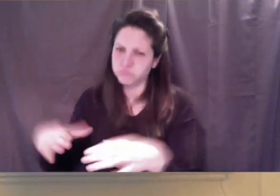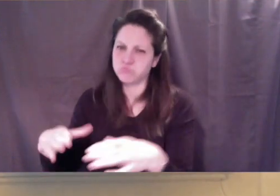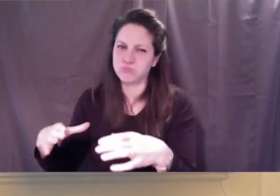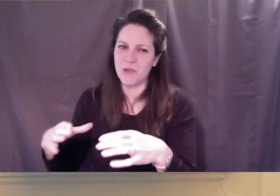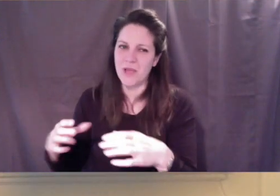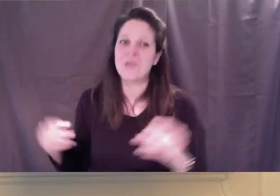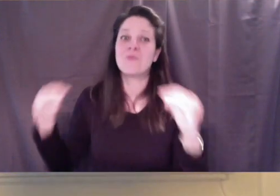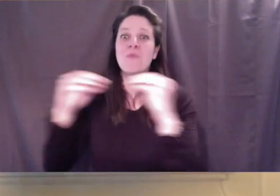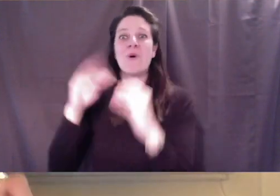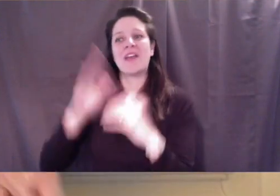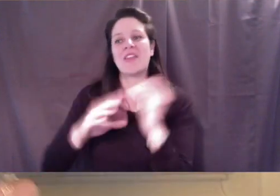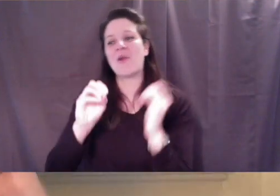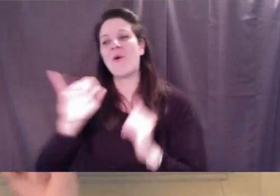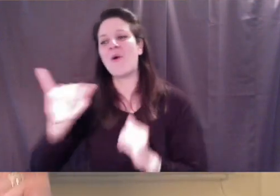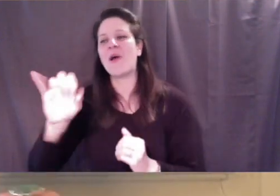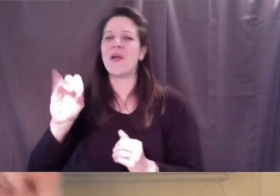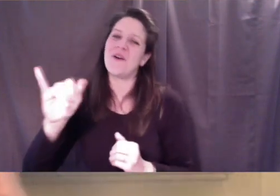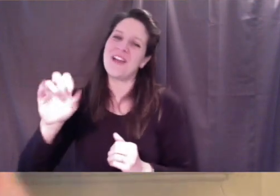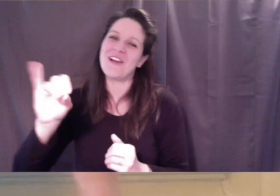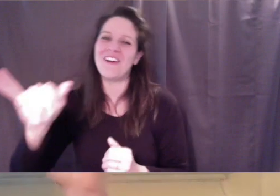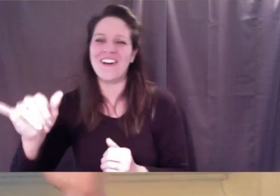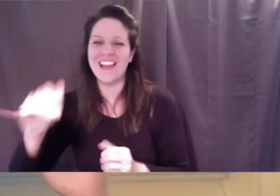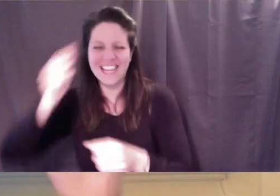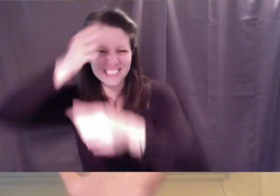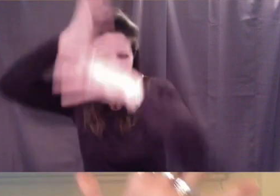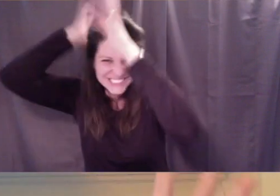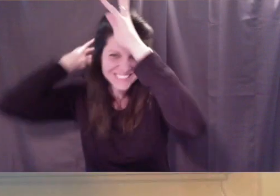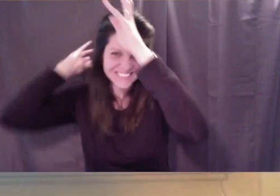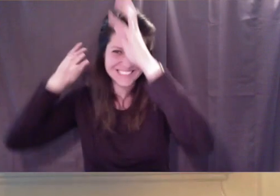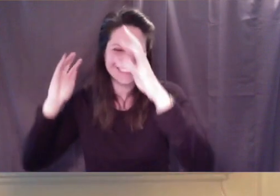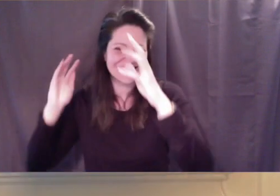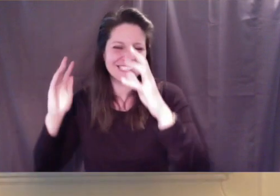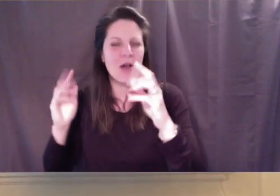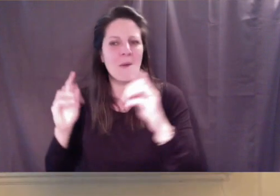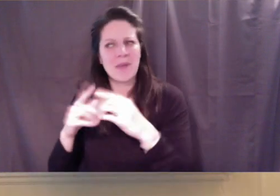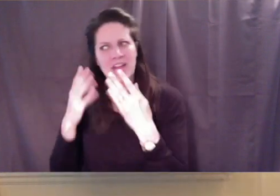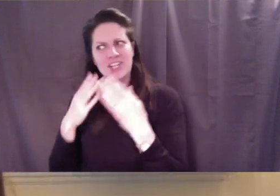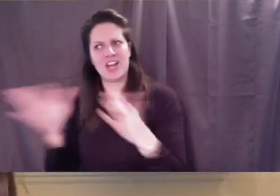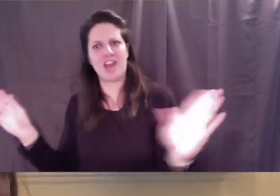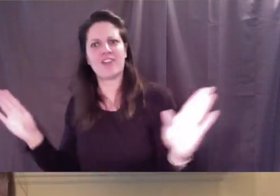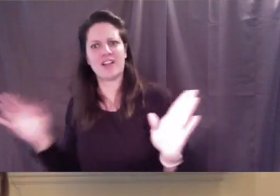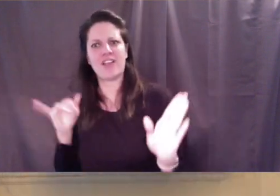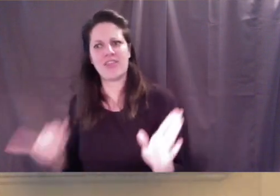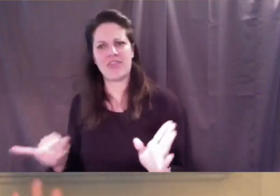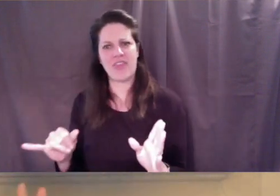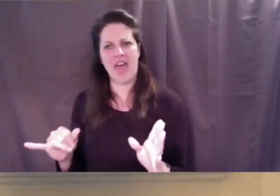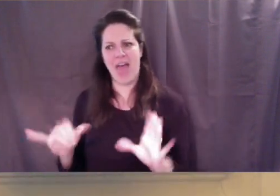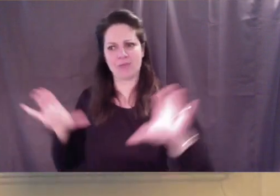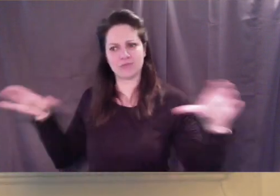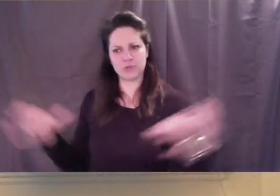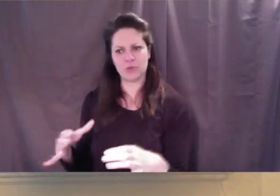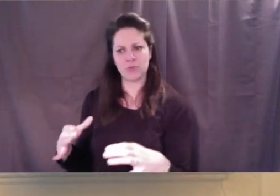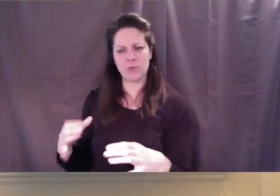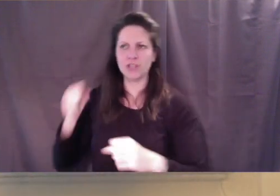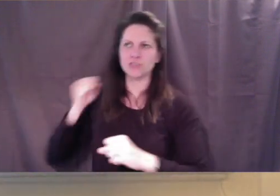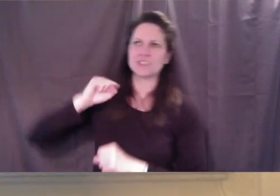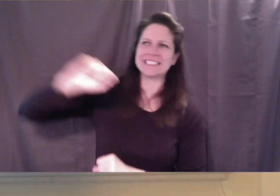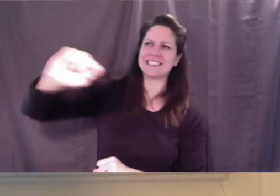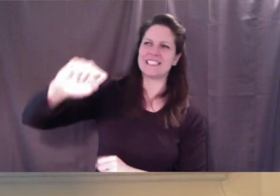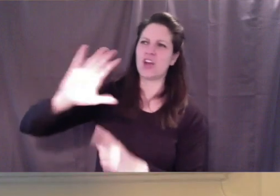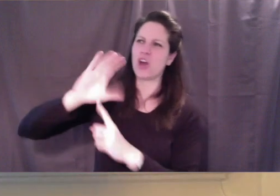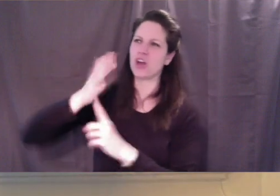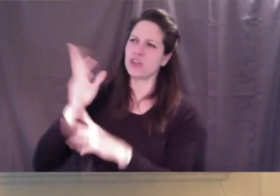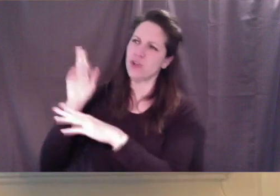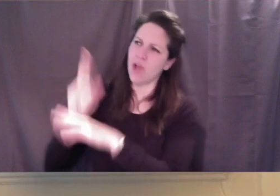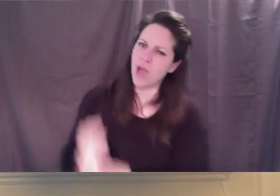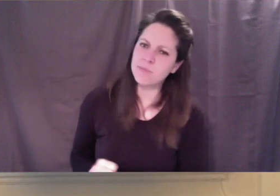movement goes far beyond oi, oi, oi, and spiky hairdos, because at its core, punk is resistance. It's